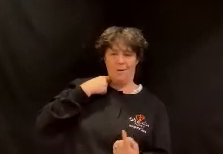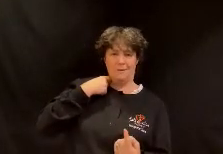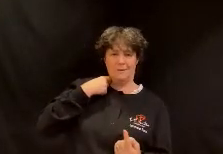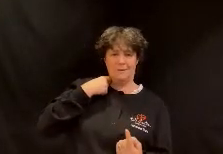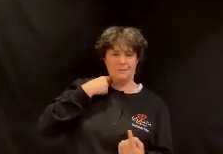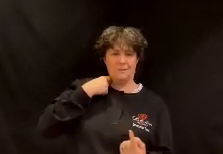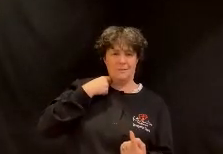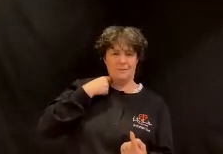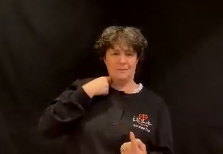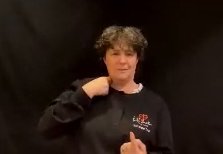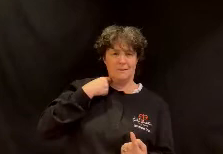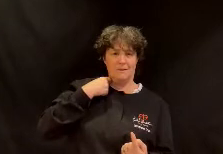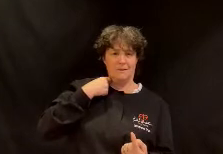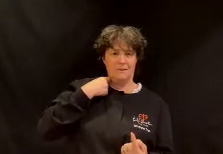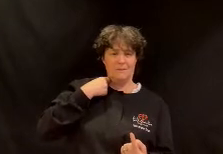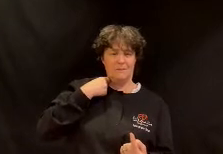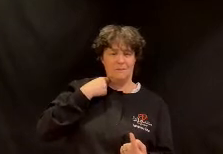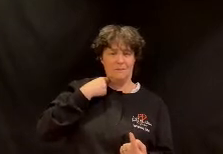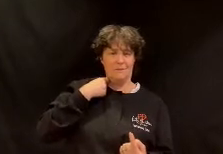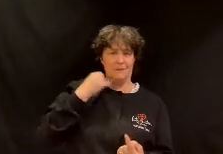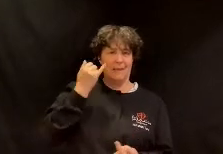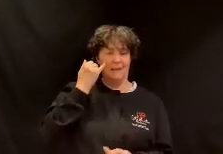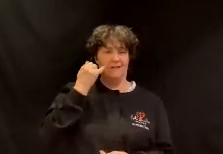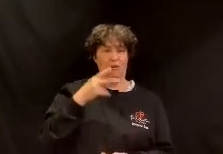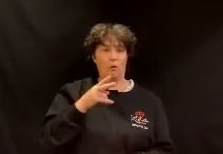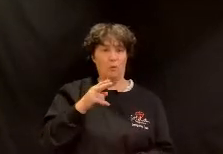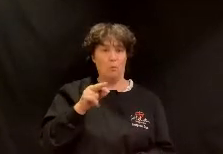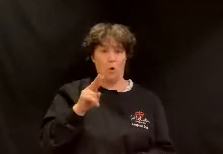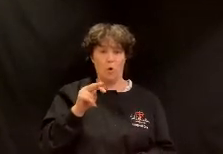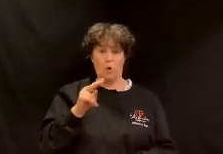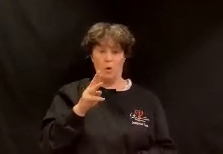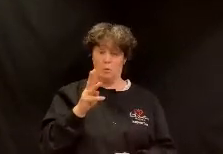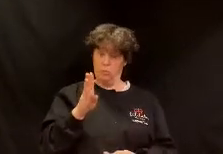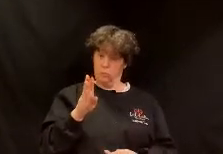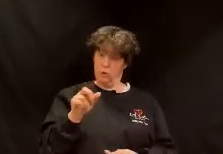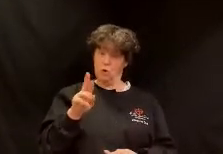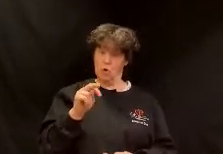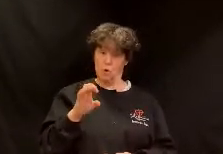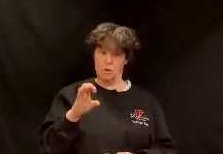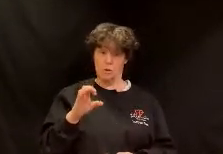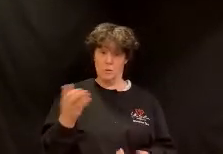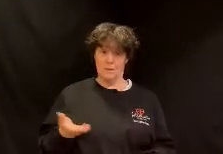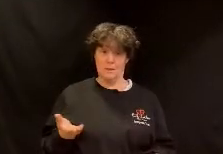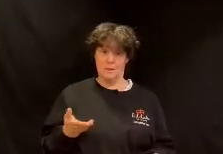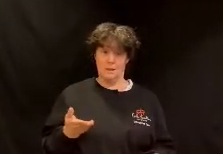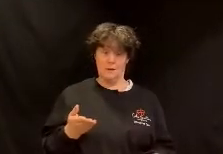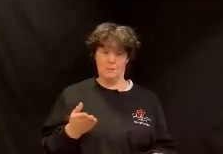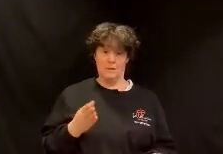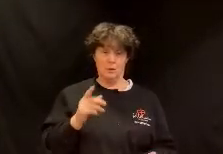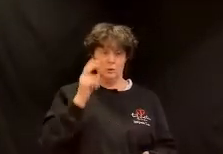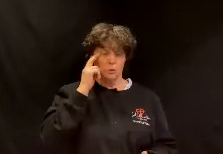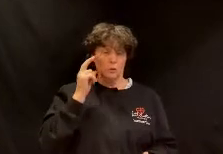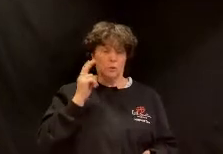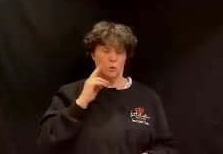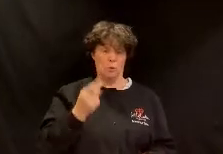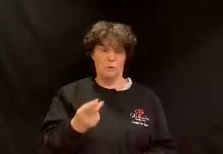Right? Or if Bruce was here, it'd be squirrel dogs. Or if a coon hunter was here, it would be a hound dog.